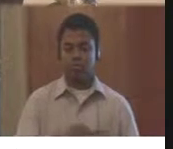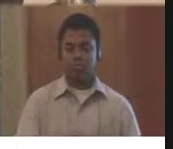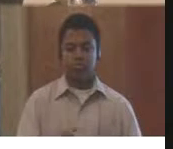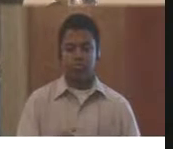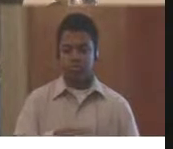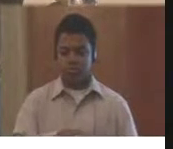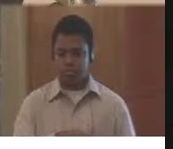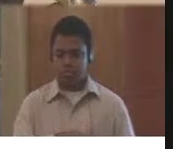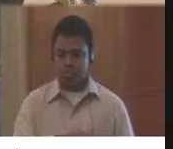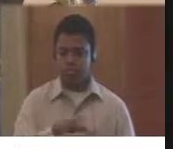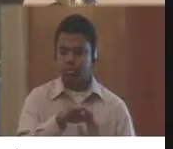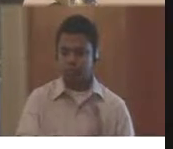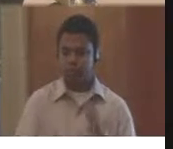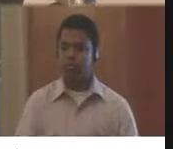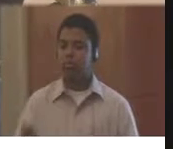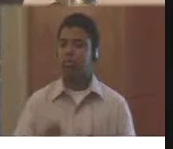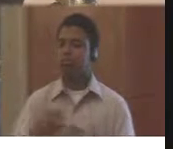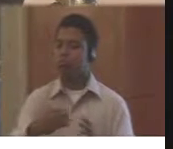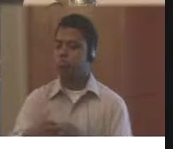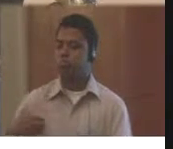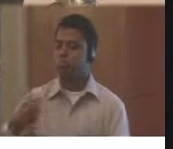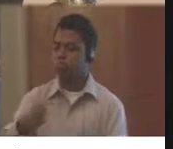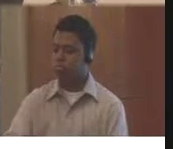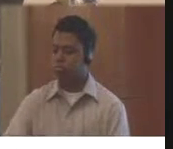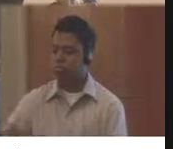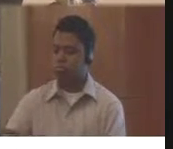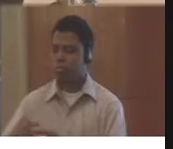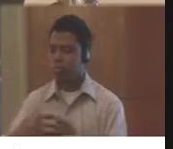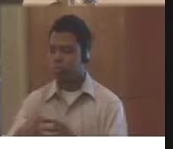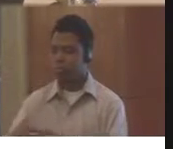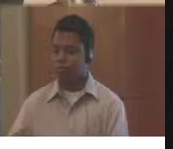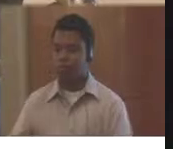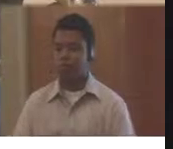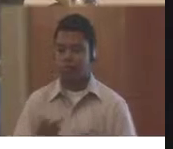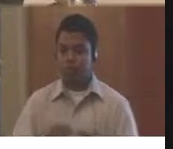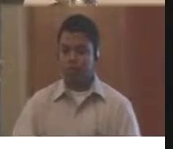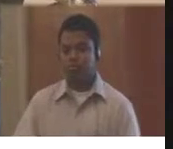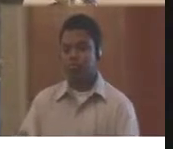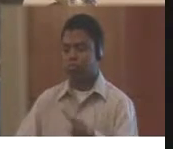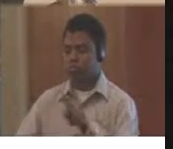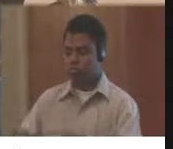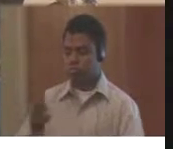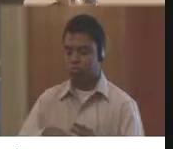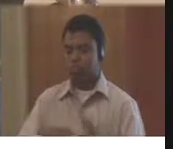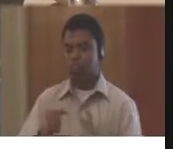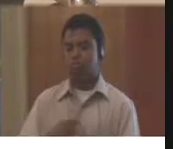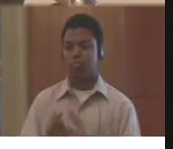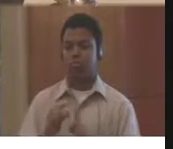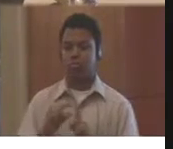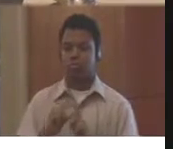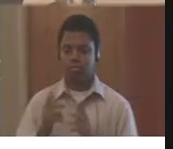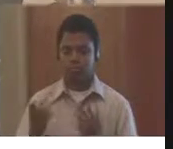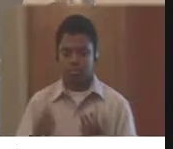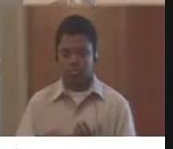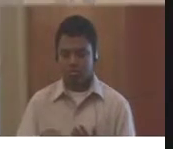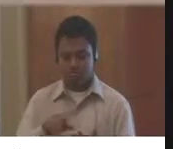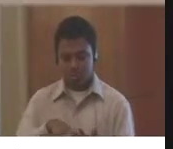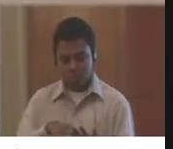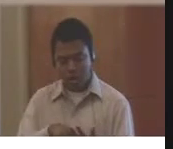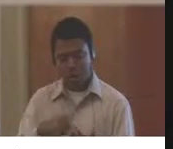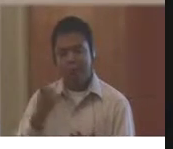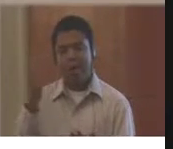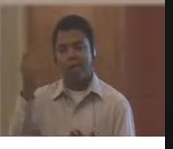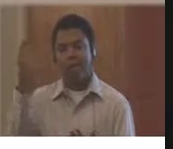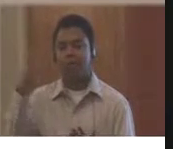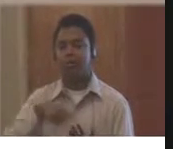regional strategies, as well as to lead the review of terminology and support monitoring the